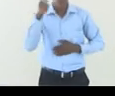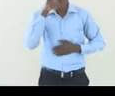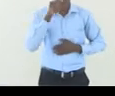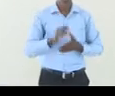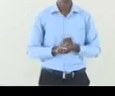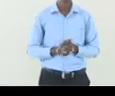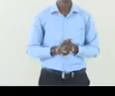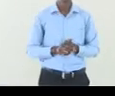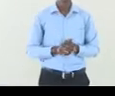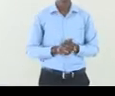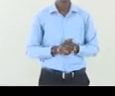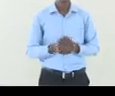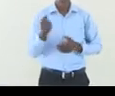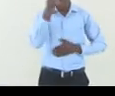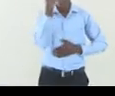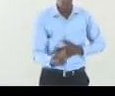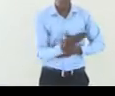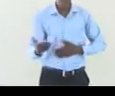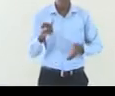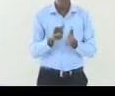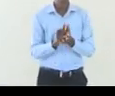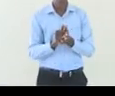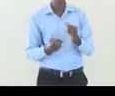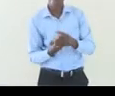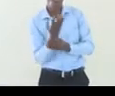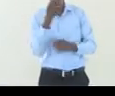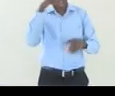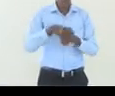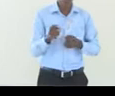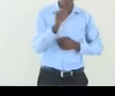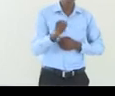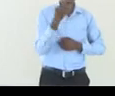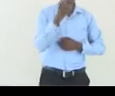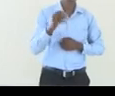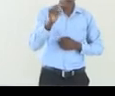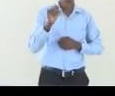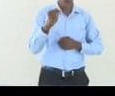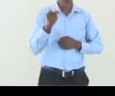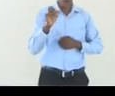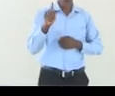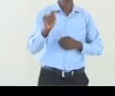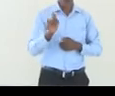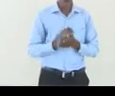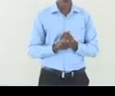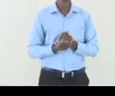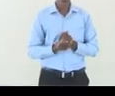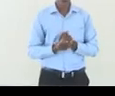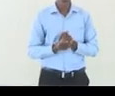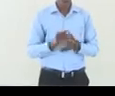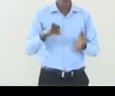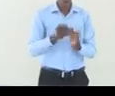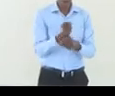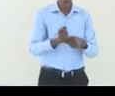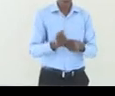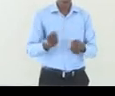You know, I keep saying that the only thing that makes progress in the latrine is what? It's maggot. Maggot is the thing that makes